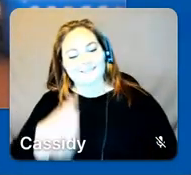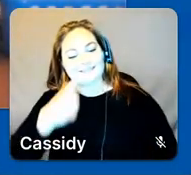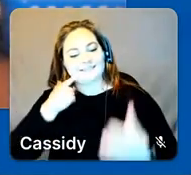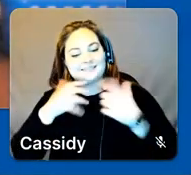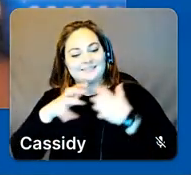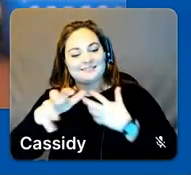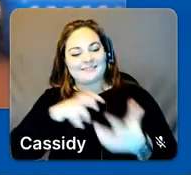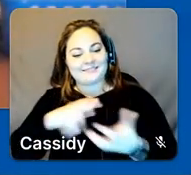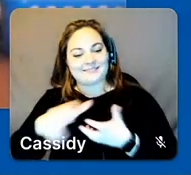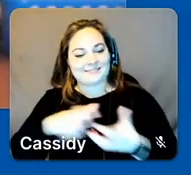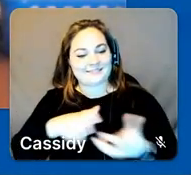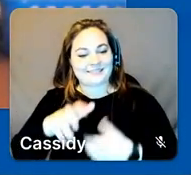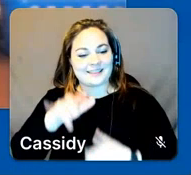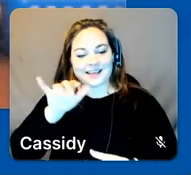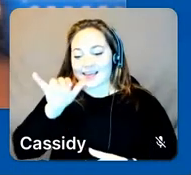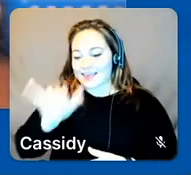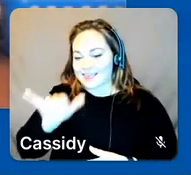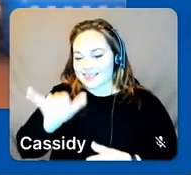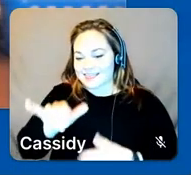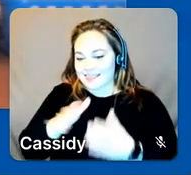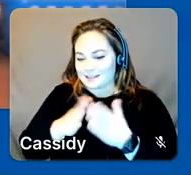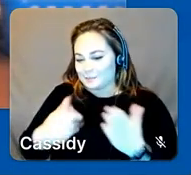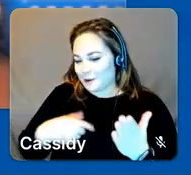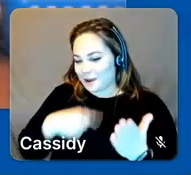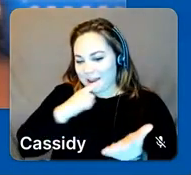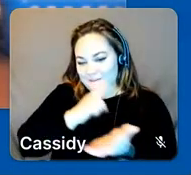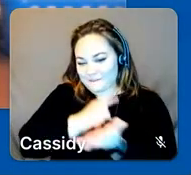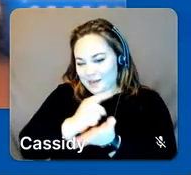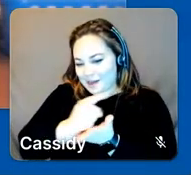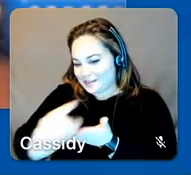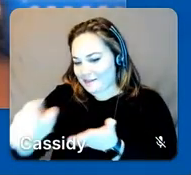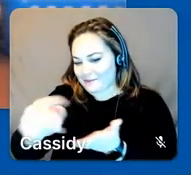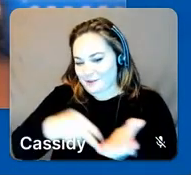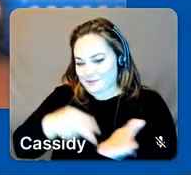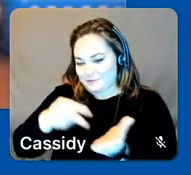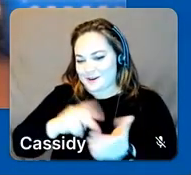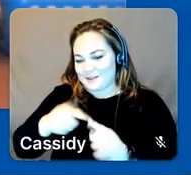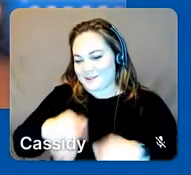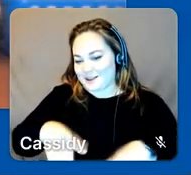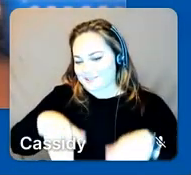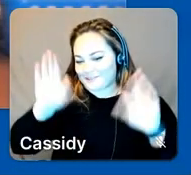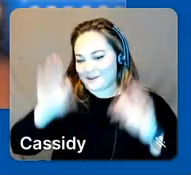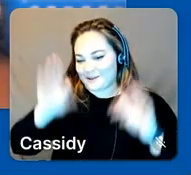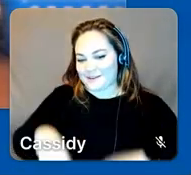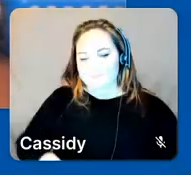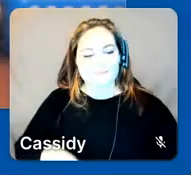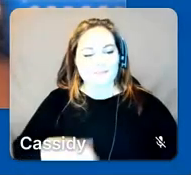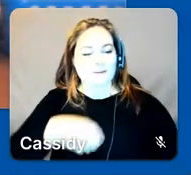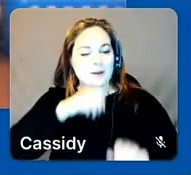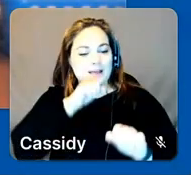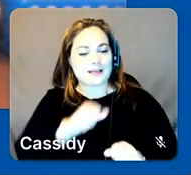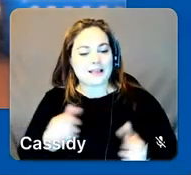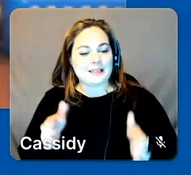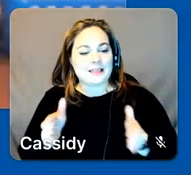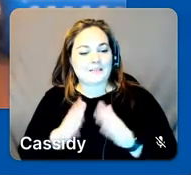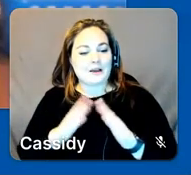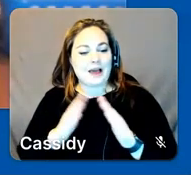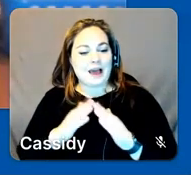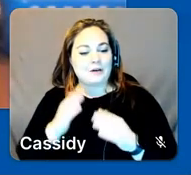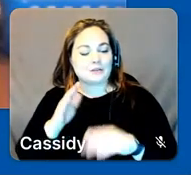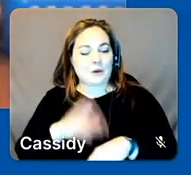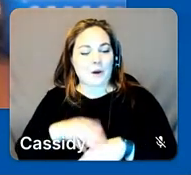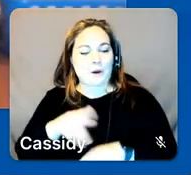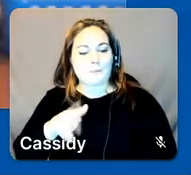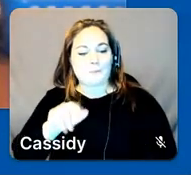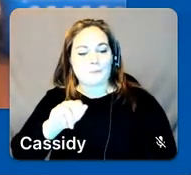that's the book that I fell in love with reading. Well, I love Little House on the Prairie, and I feel like